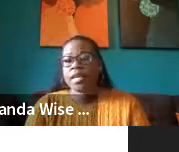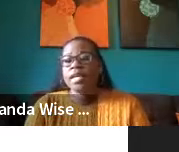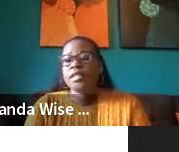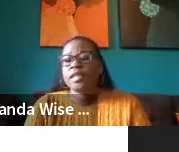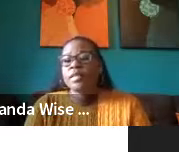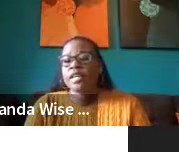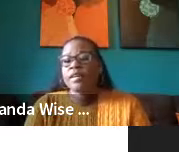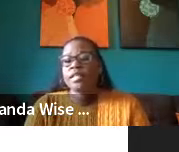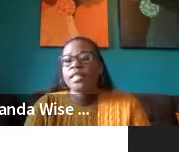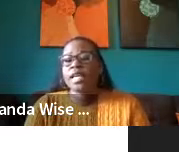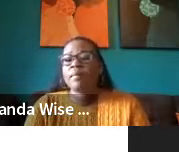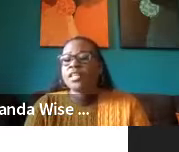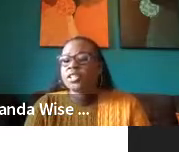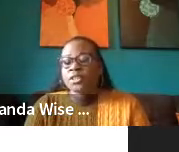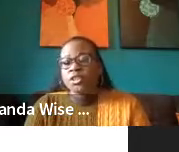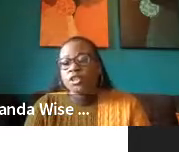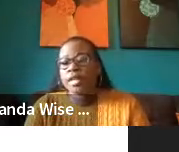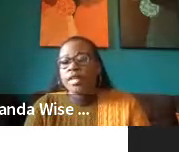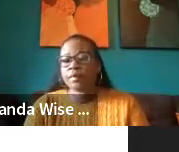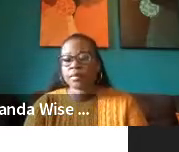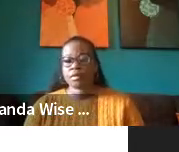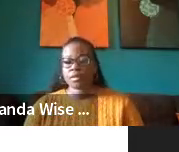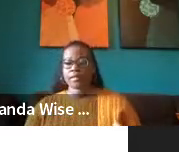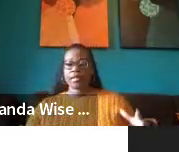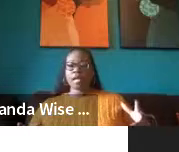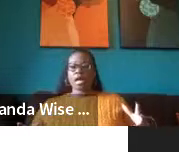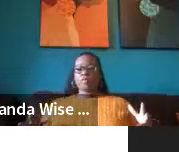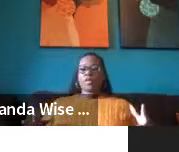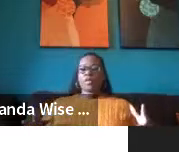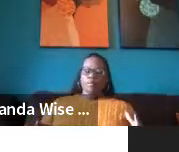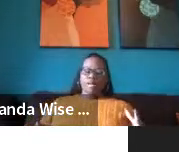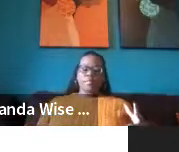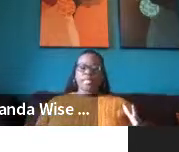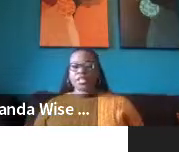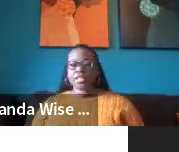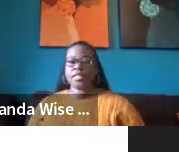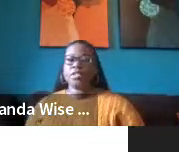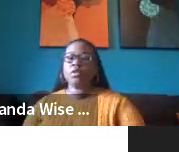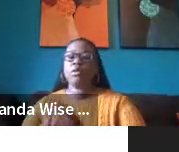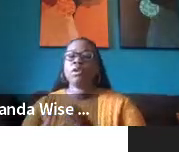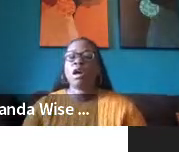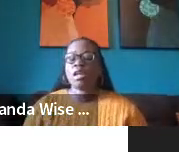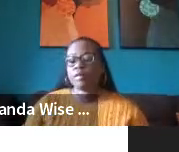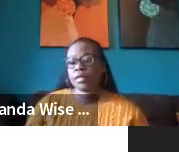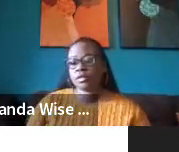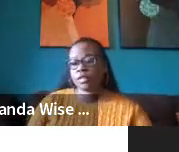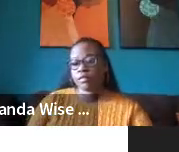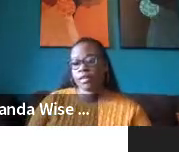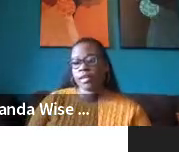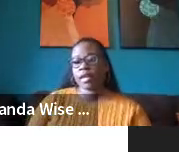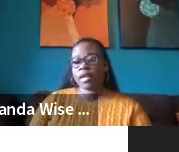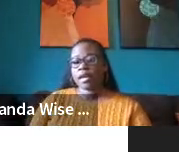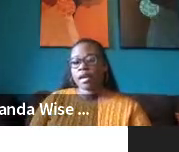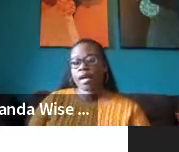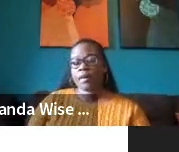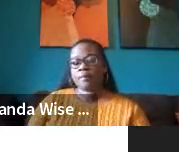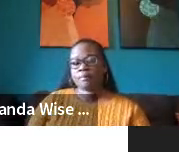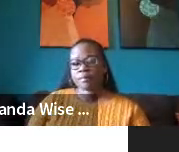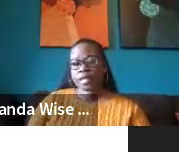Scholar. And so I would definitely say, make sure that you're trying to upload all of your publications on all of those different